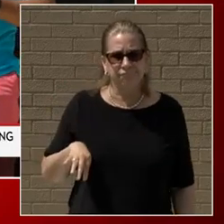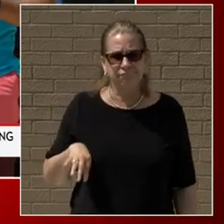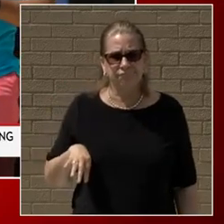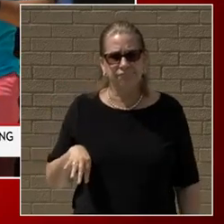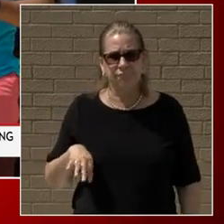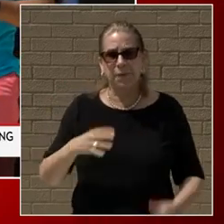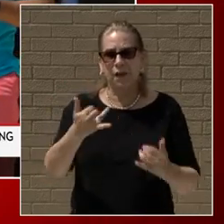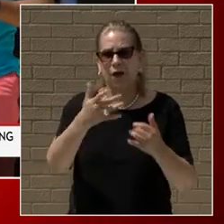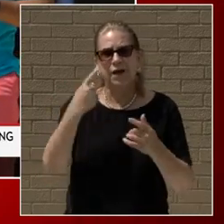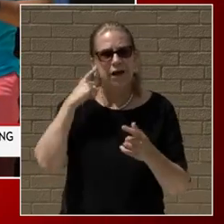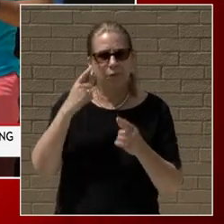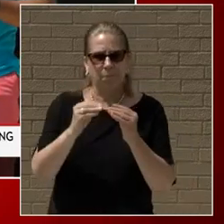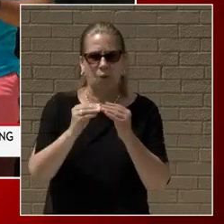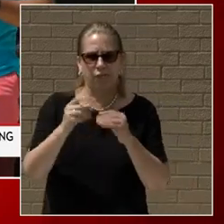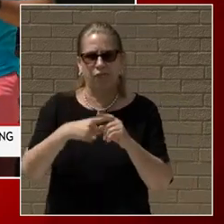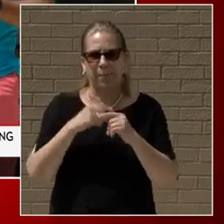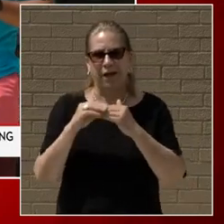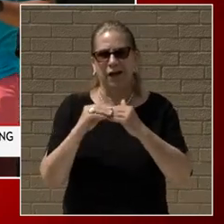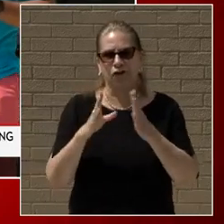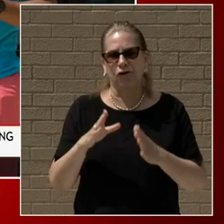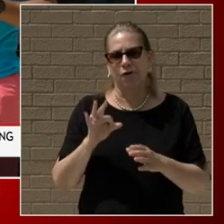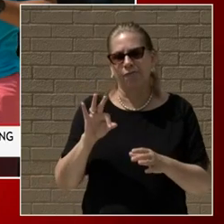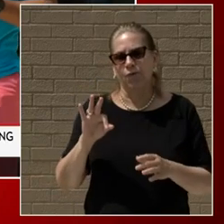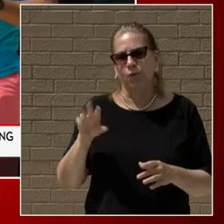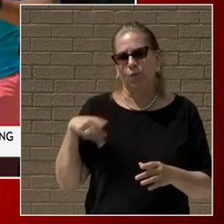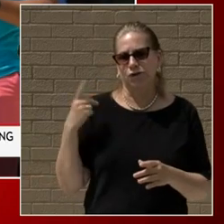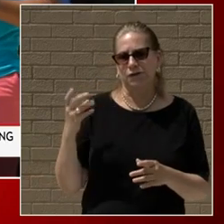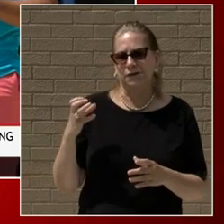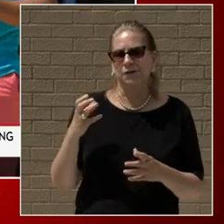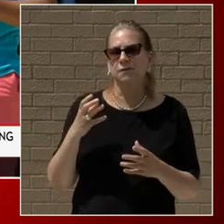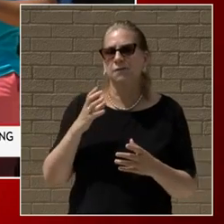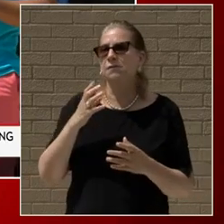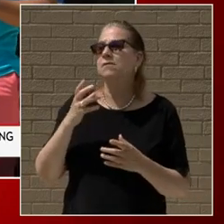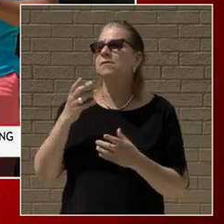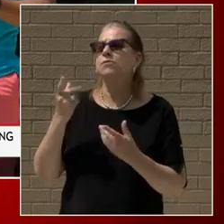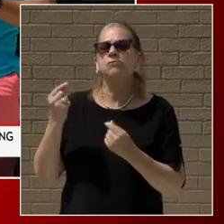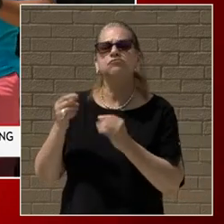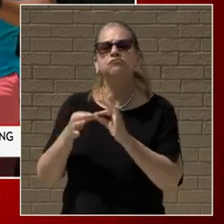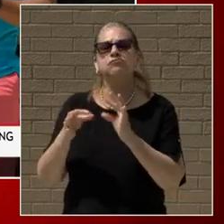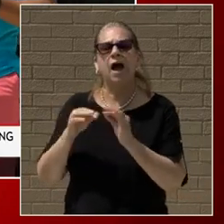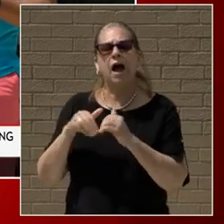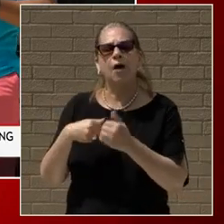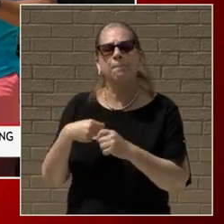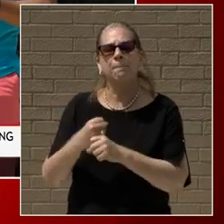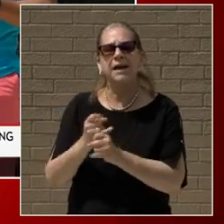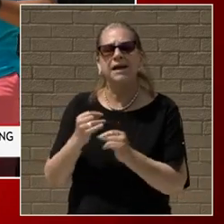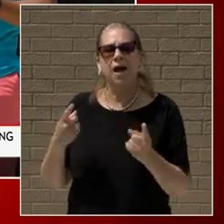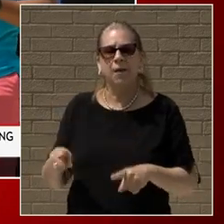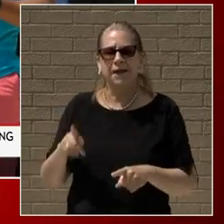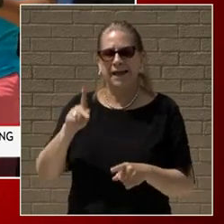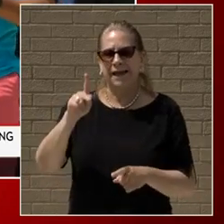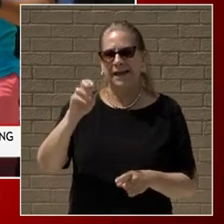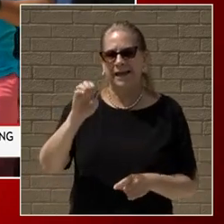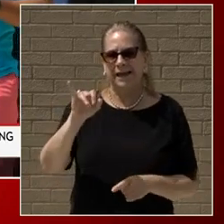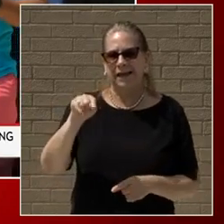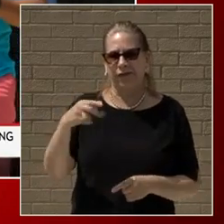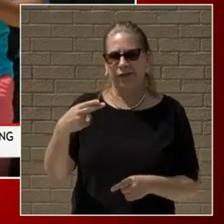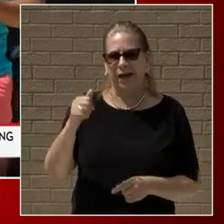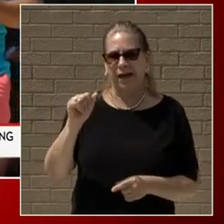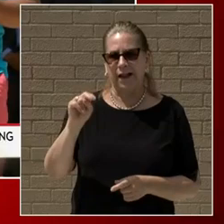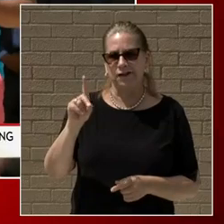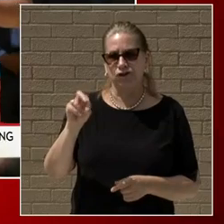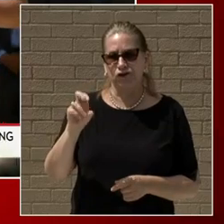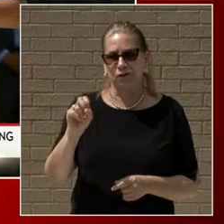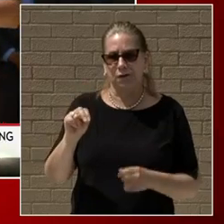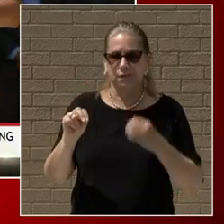in DC government who work with our teams to make this happen. Keith Anderson, who is the leader of